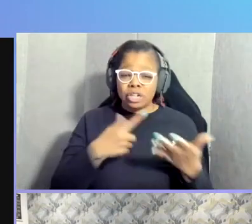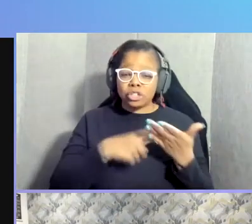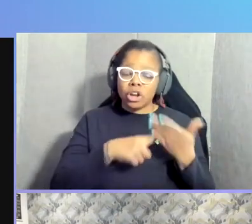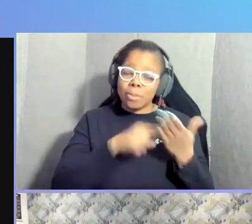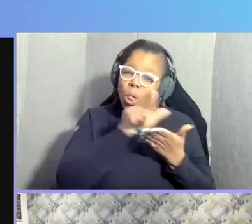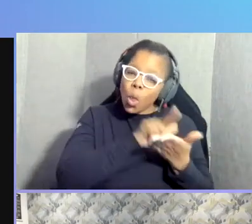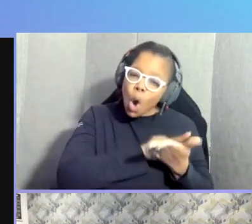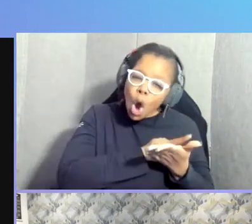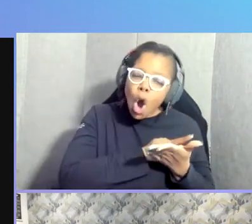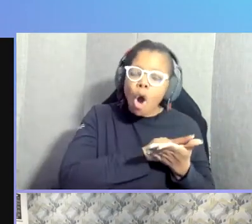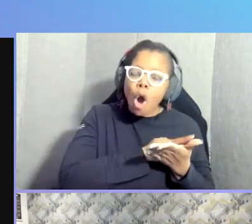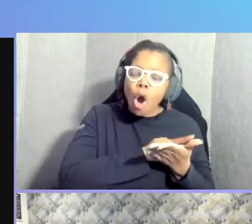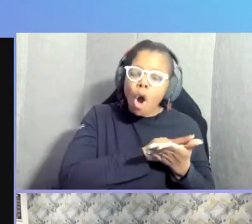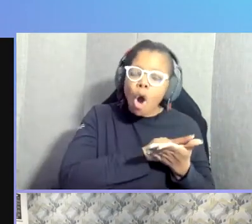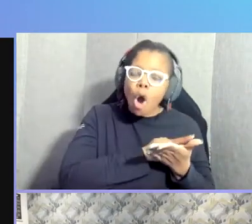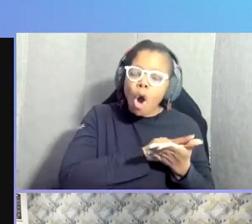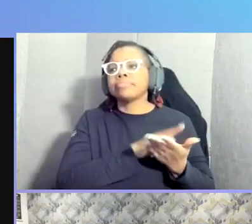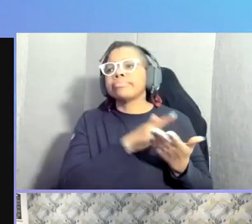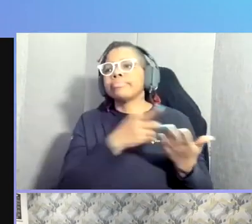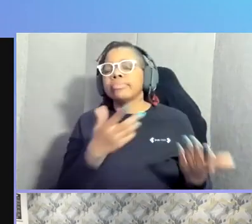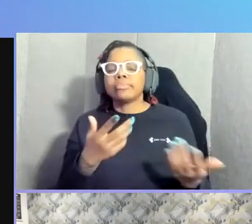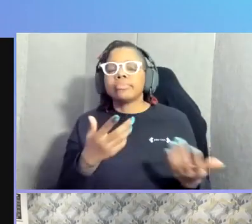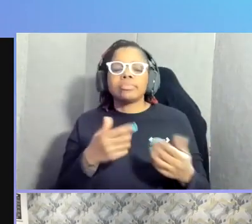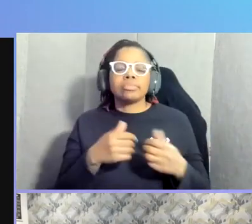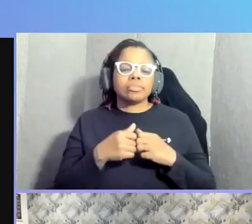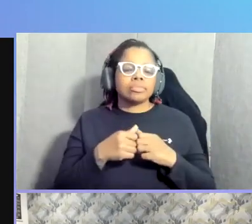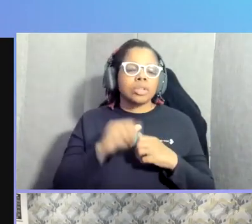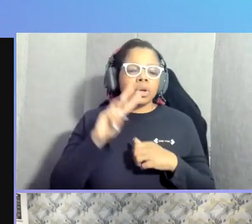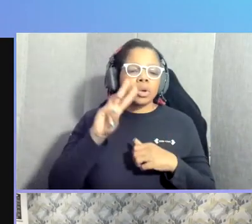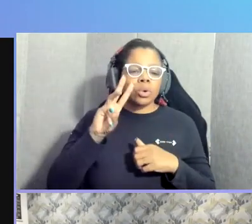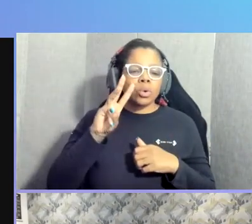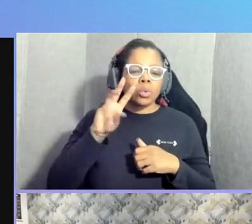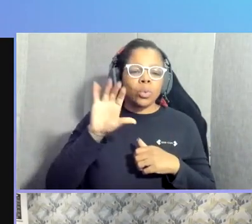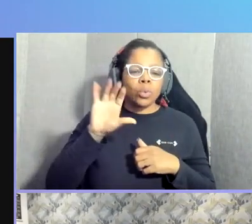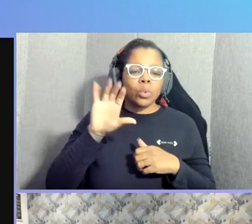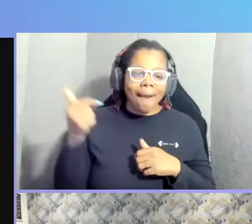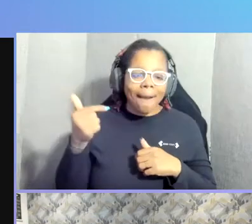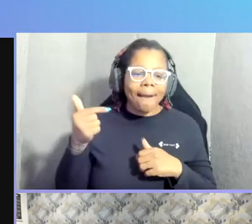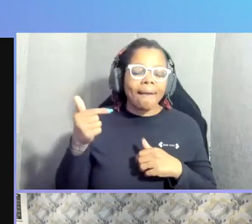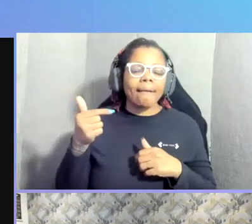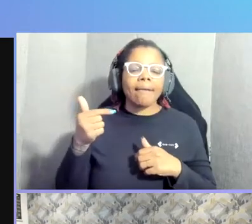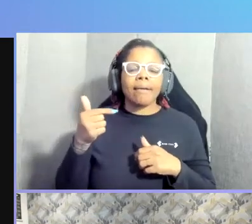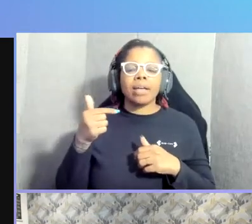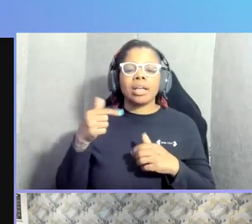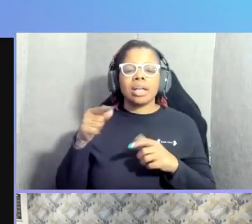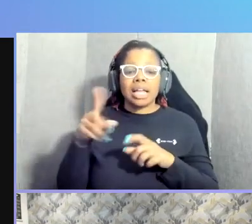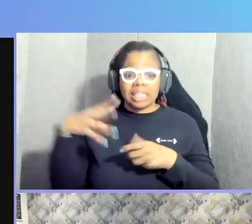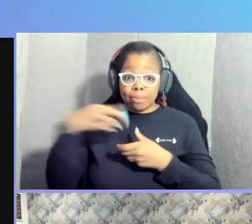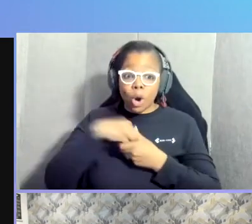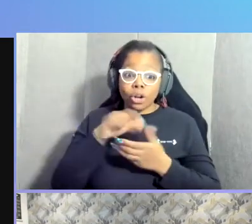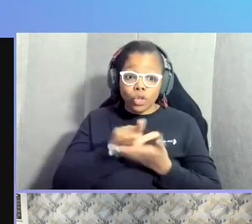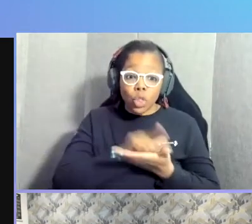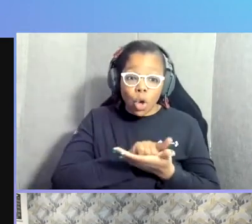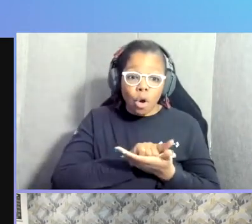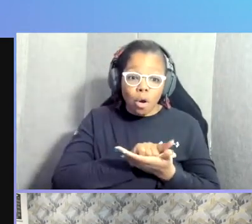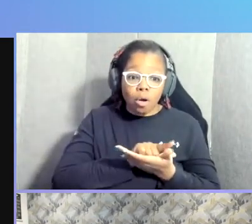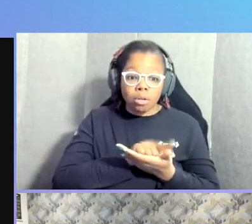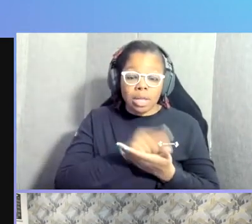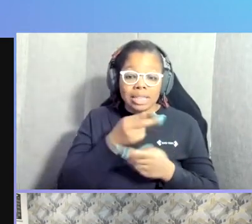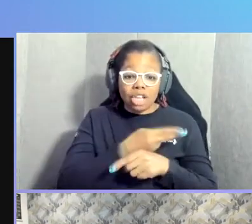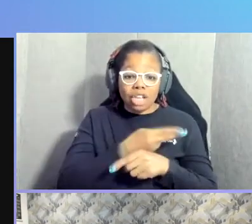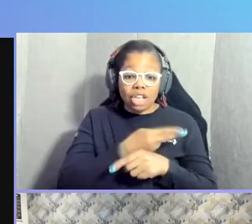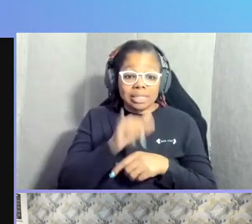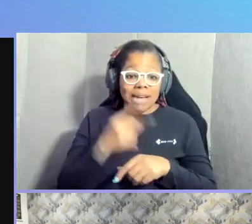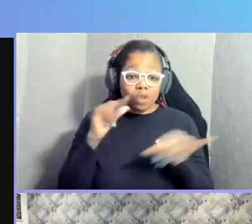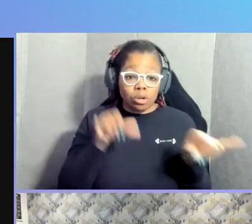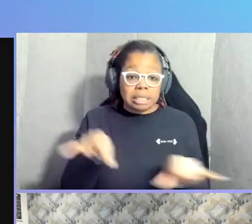laws and why WCAG, like that WCAG, also it's part of the law, they use that as the